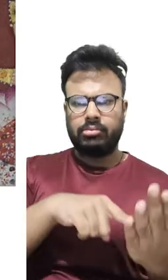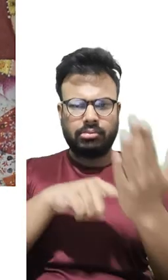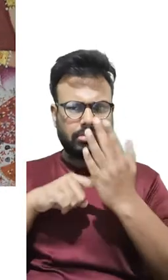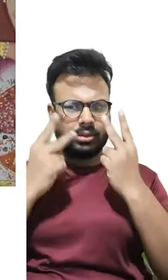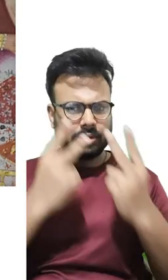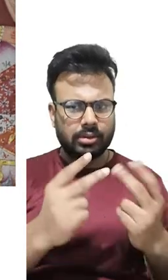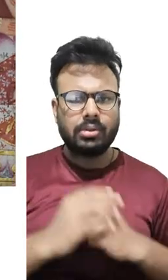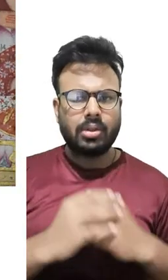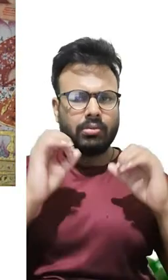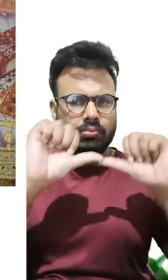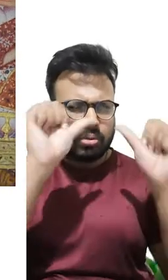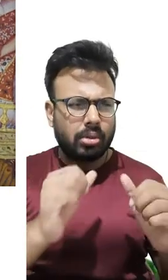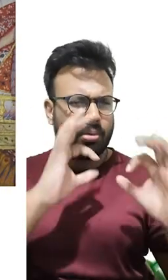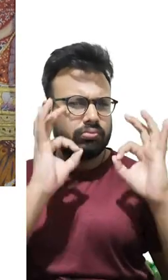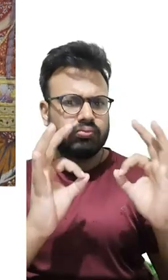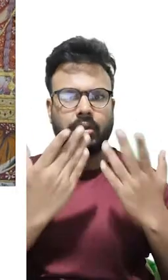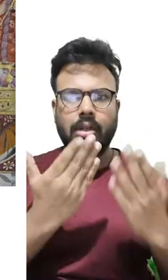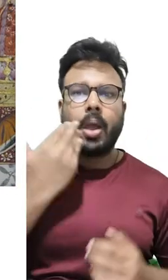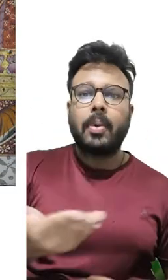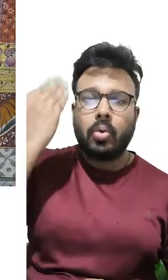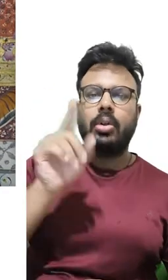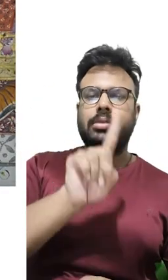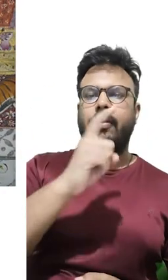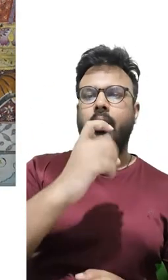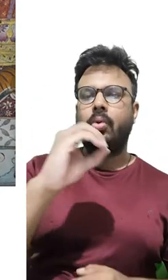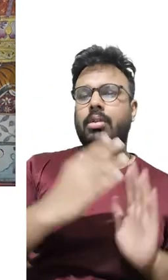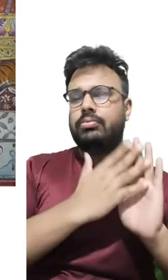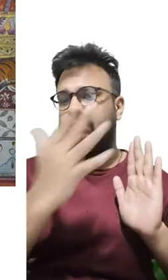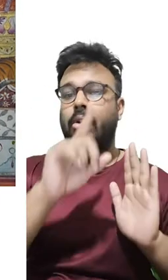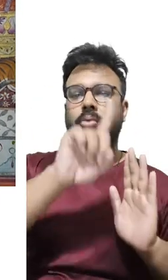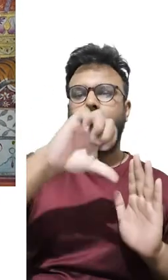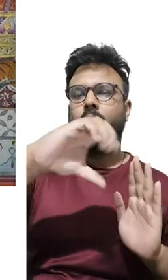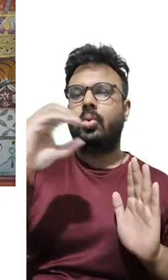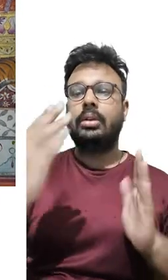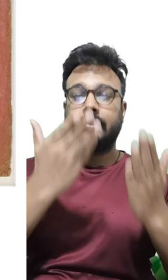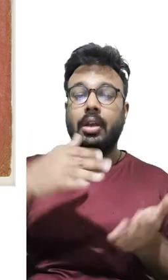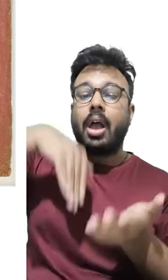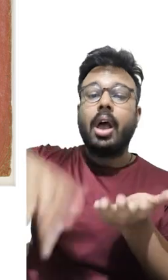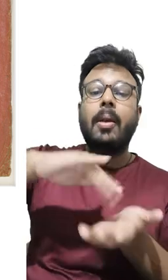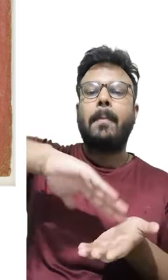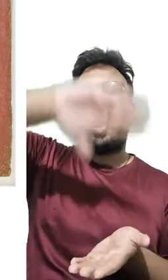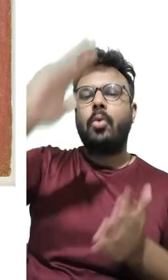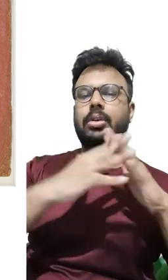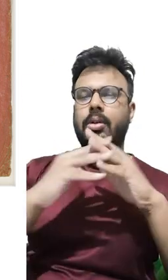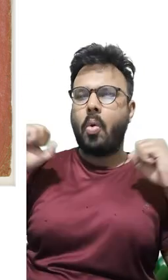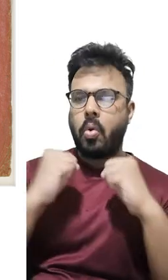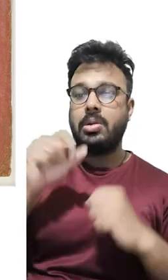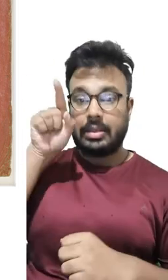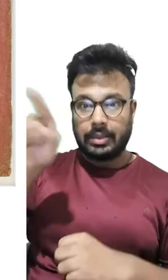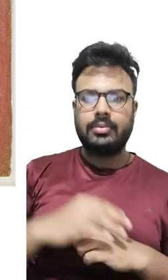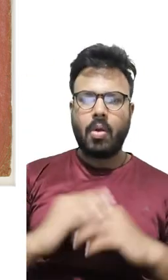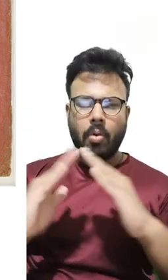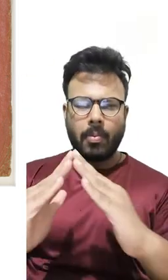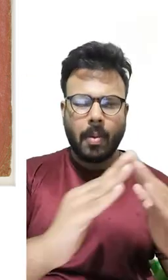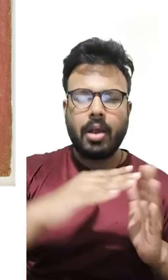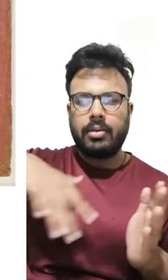Mahesh, who are seen worshipping her along with musicians. The Bhasholi Kalam is part